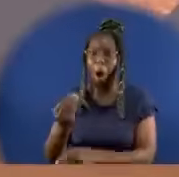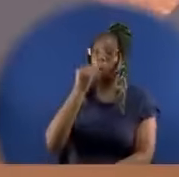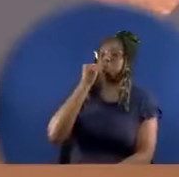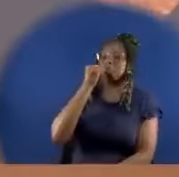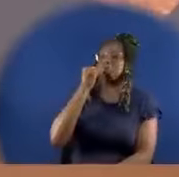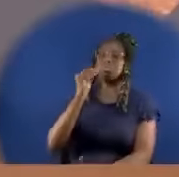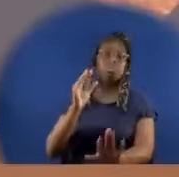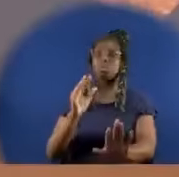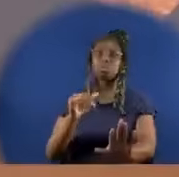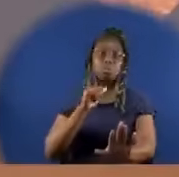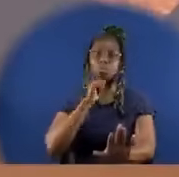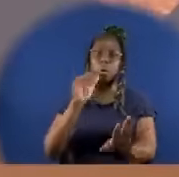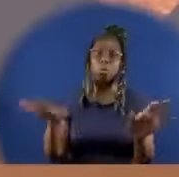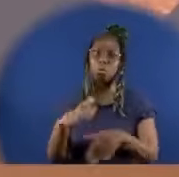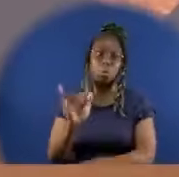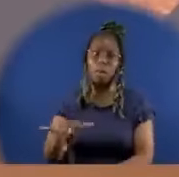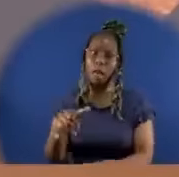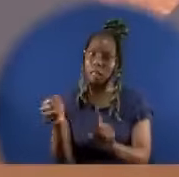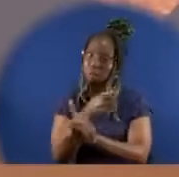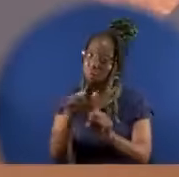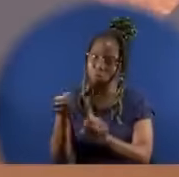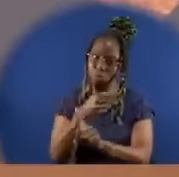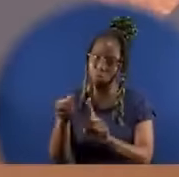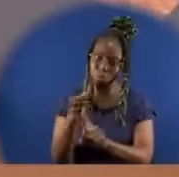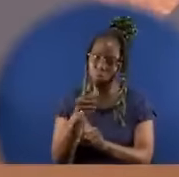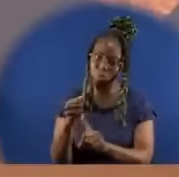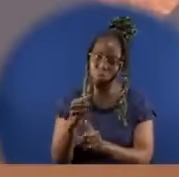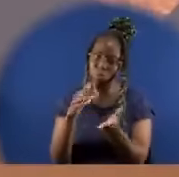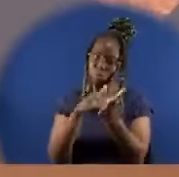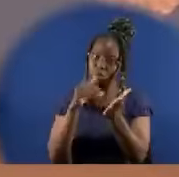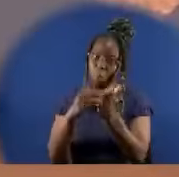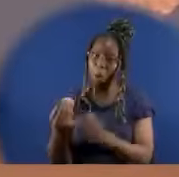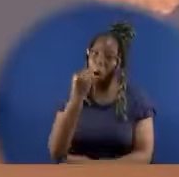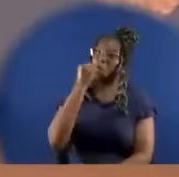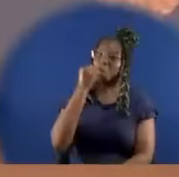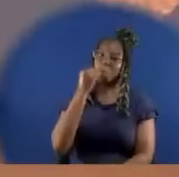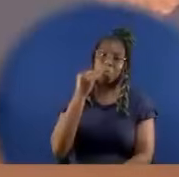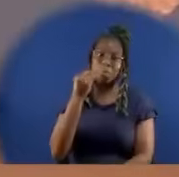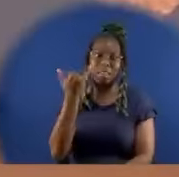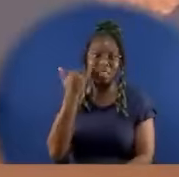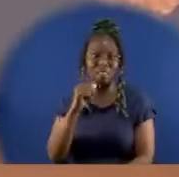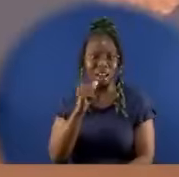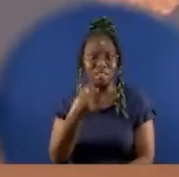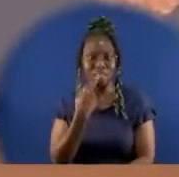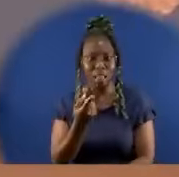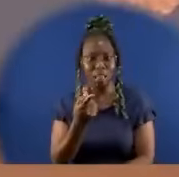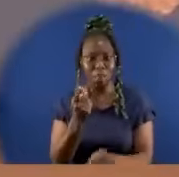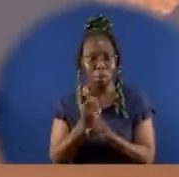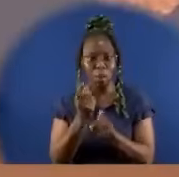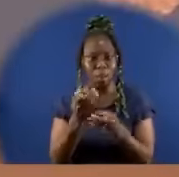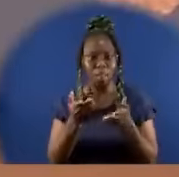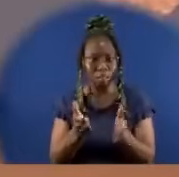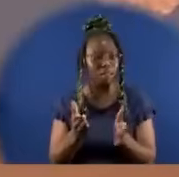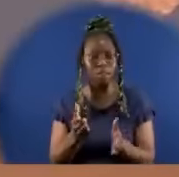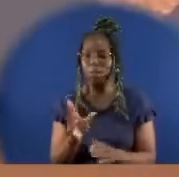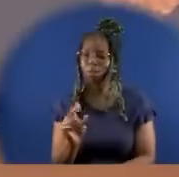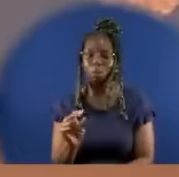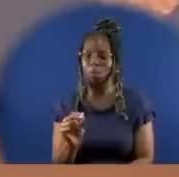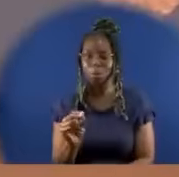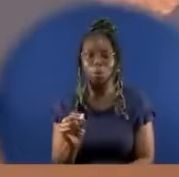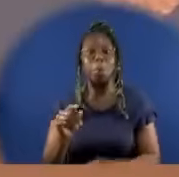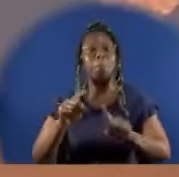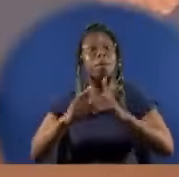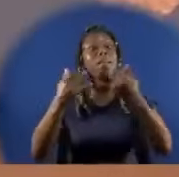That's abuse. Don't do that to the children. Don't do that to the children. And that's what used to happen. All of these things, my brothers and sisters, were